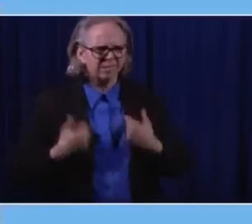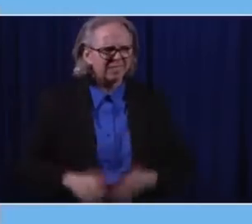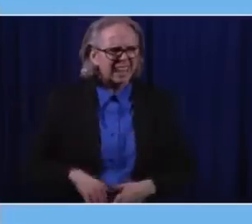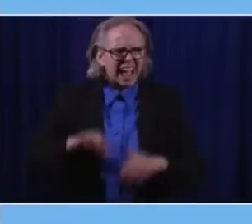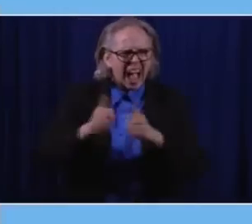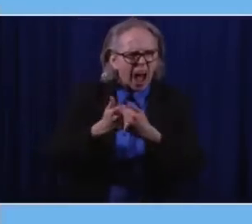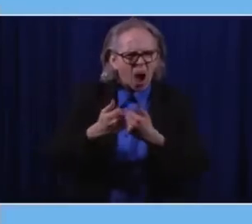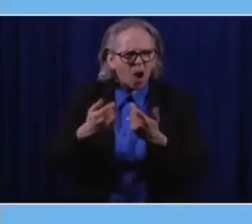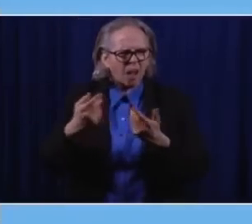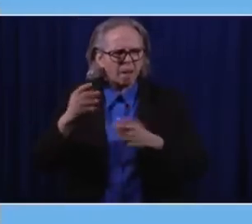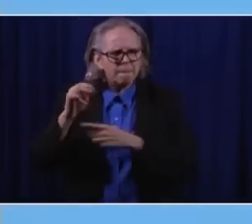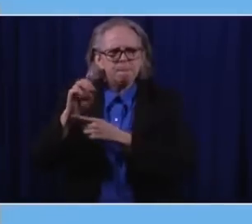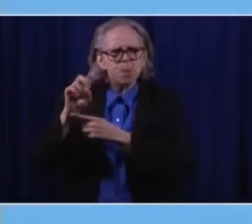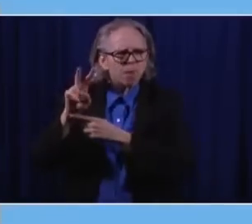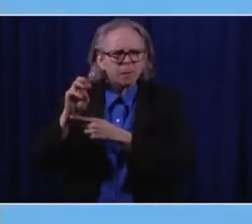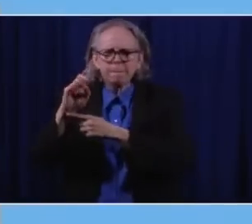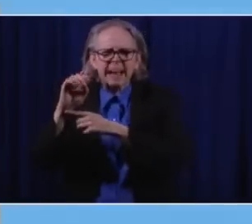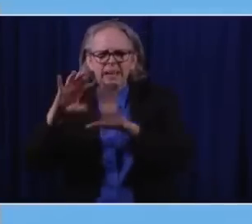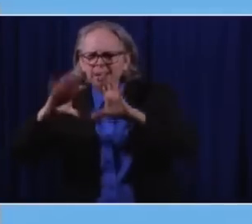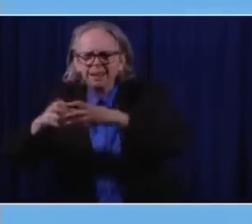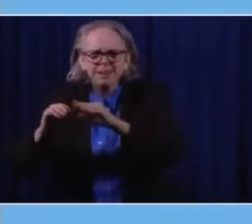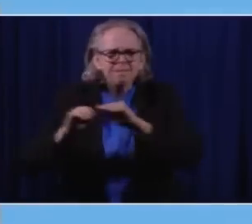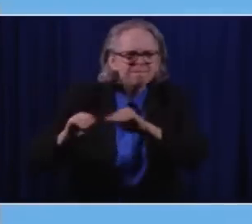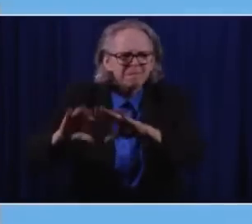down 3-1.